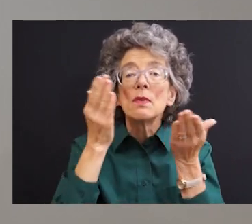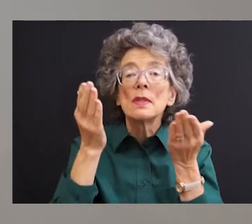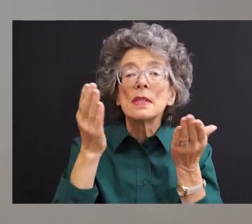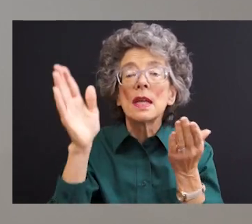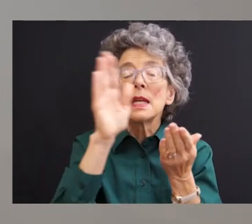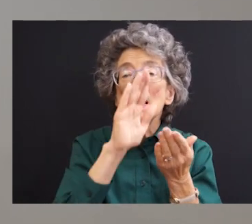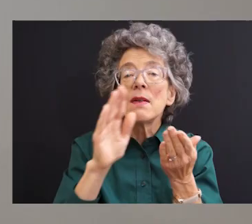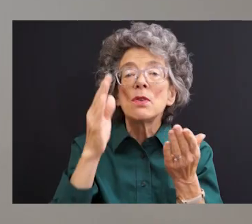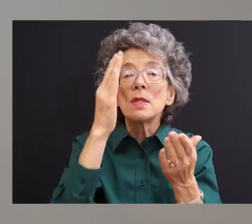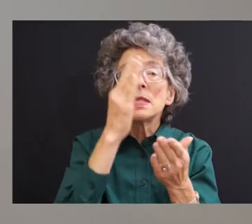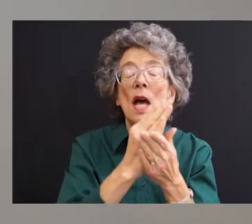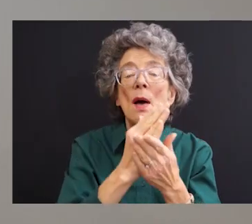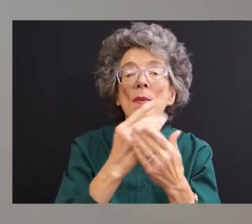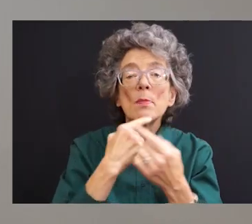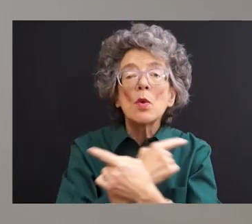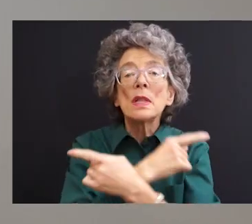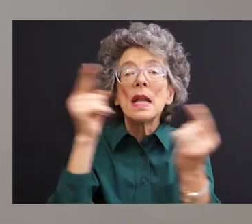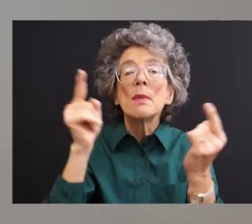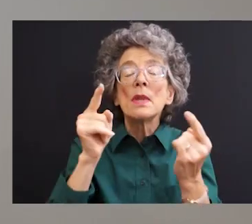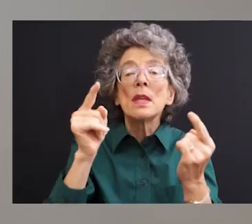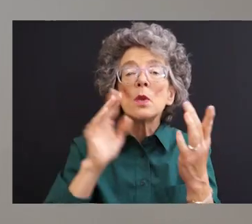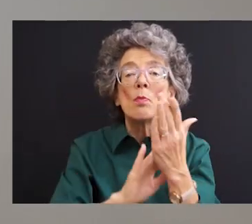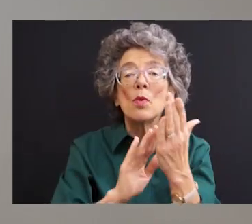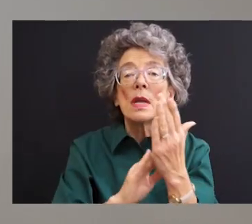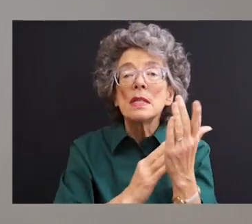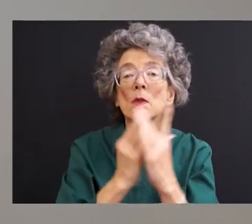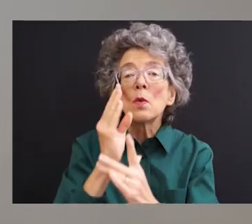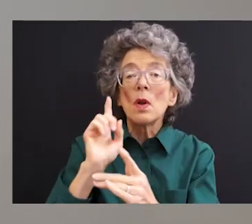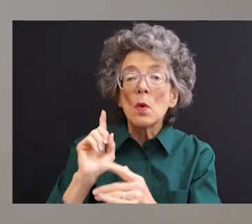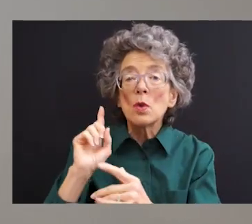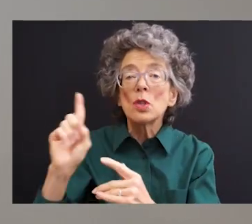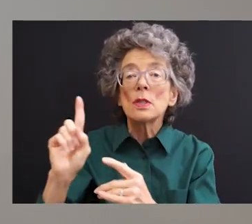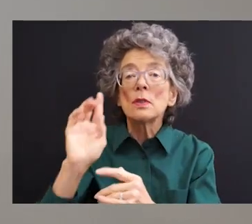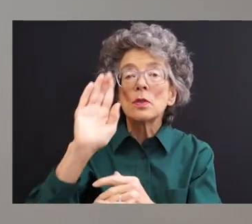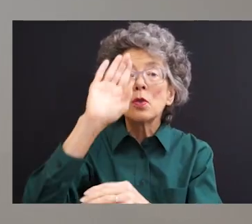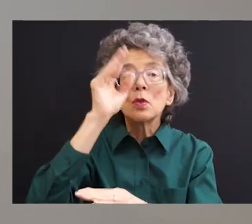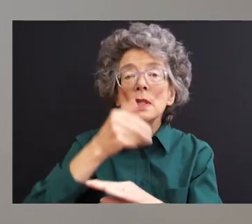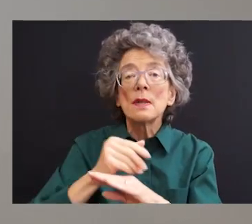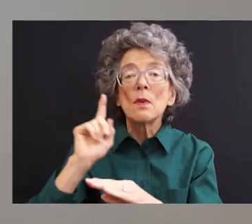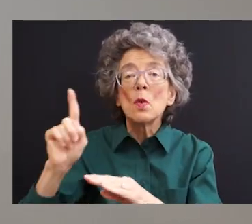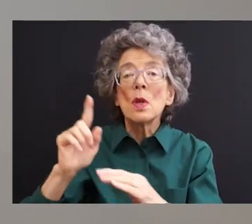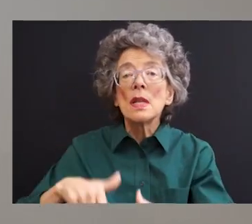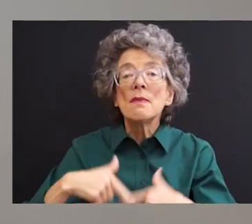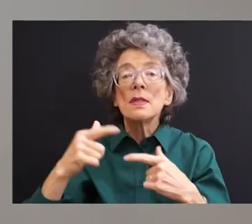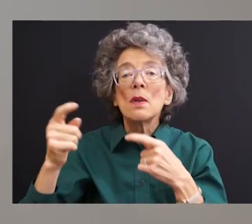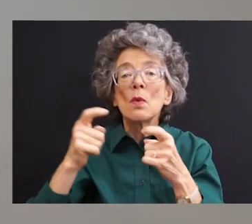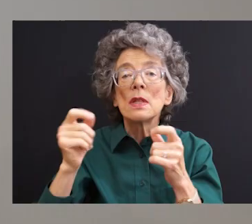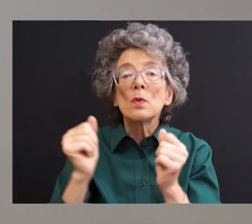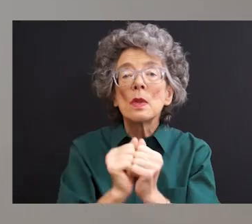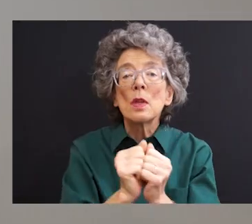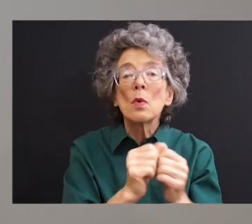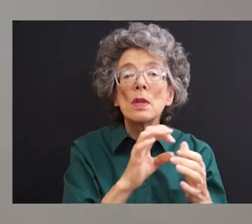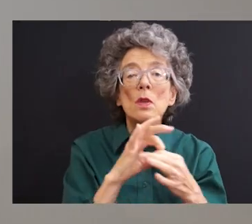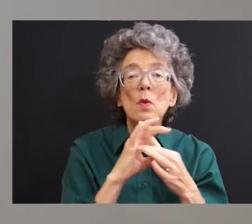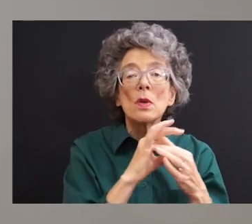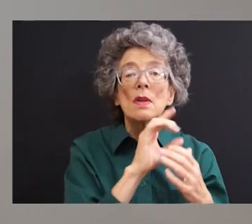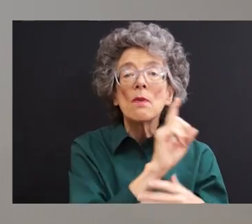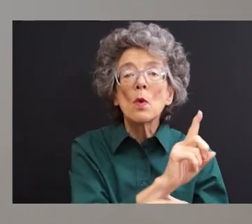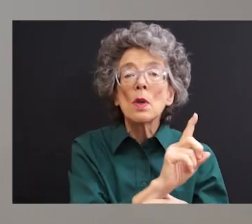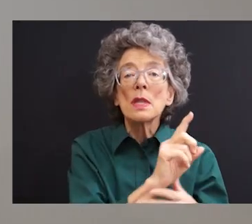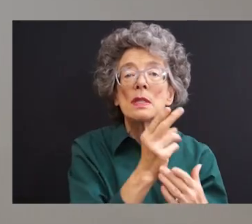proclaim your praise. Through our Lord Jesus Christ, your Son, who lives and reigns with you in the unity of the Holy